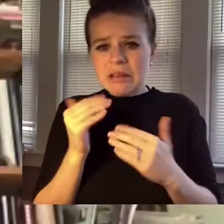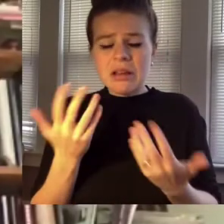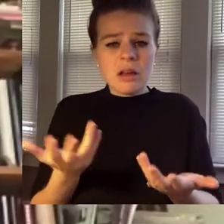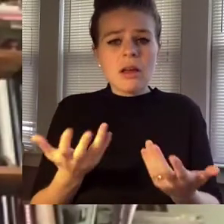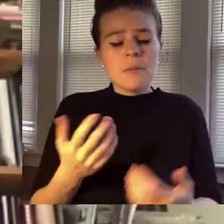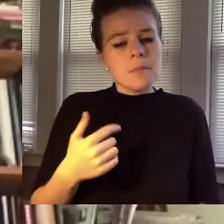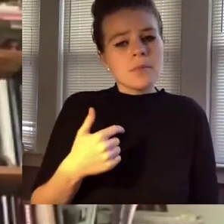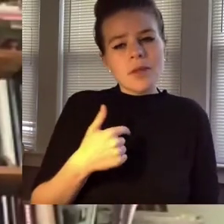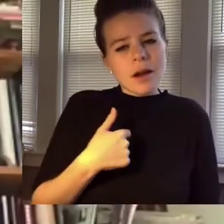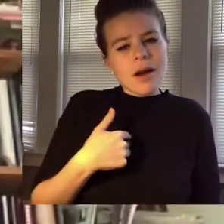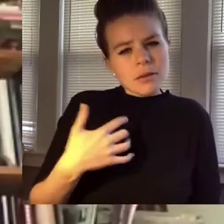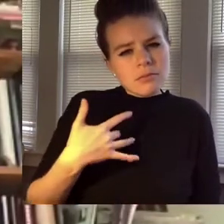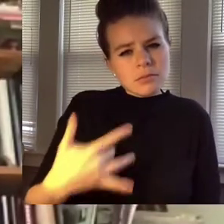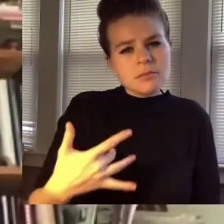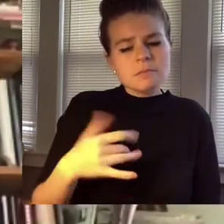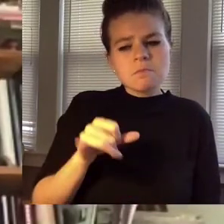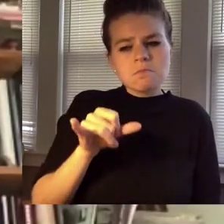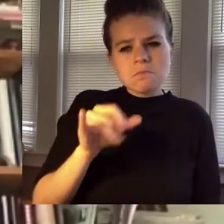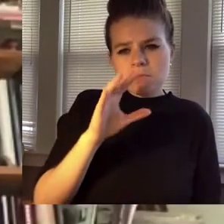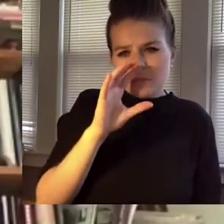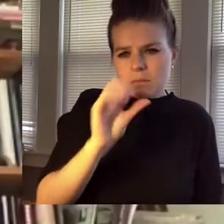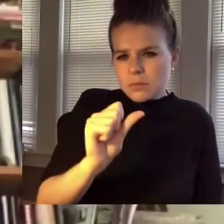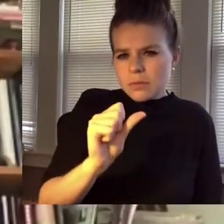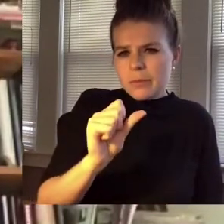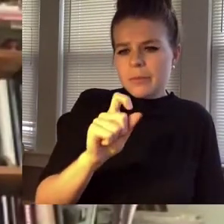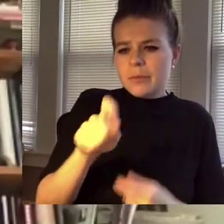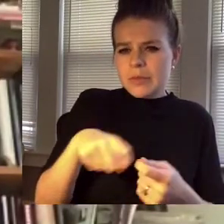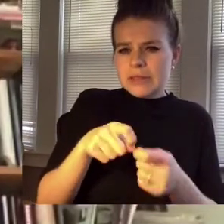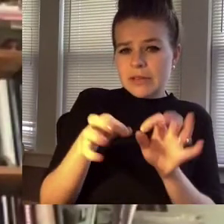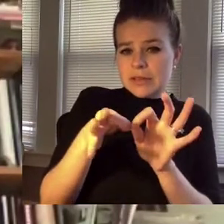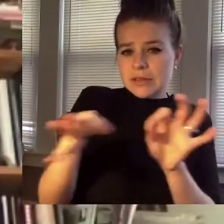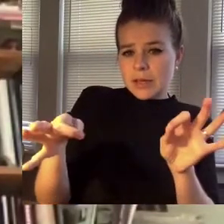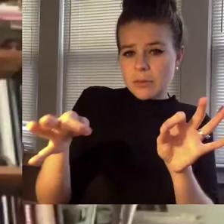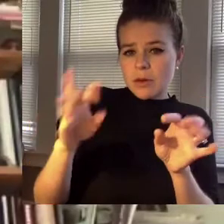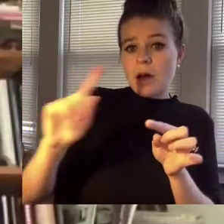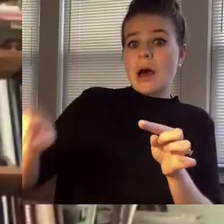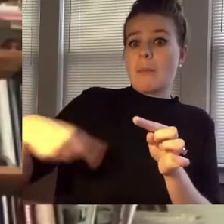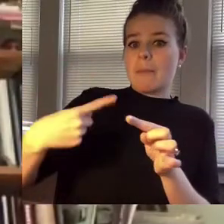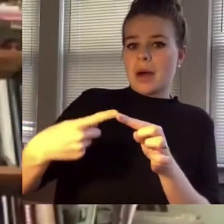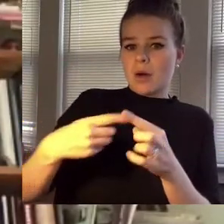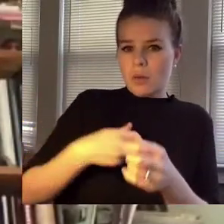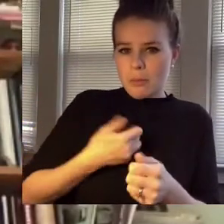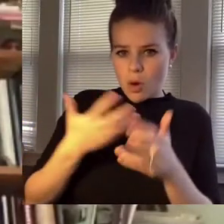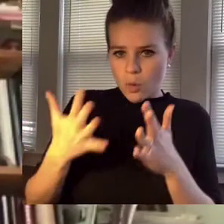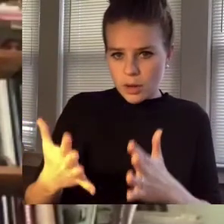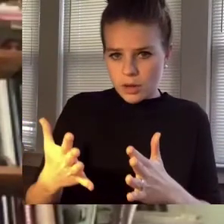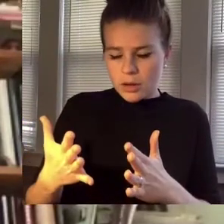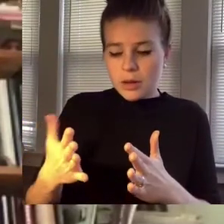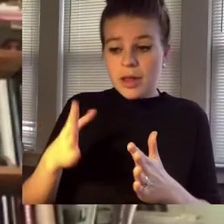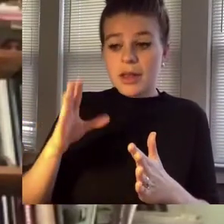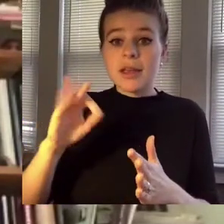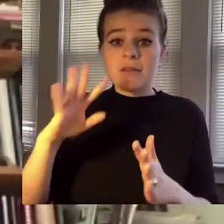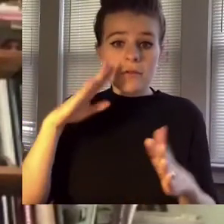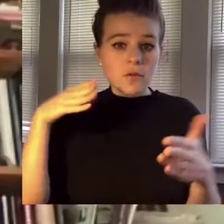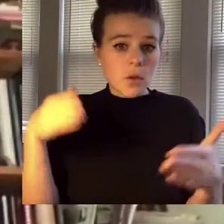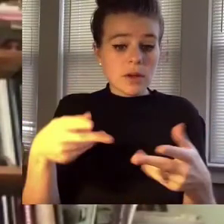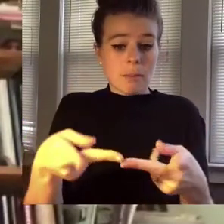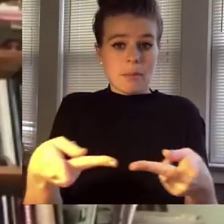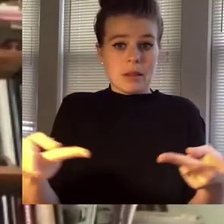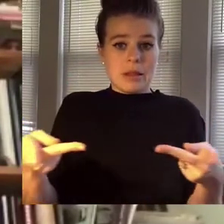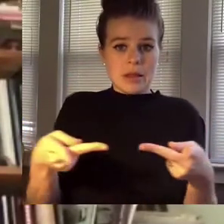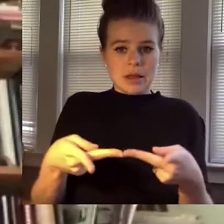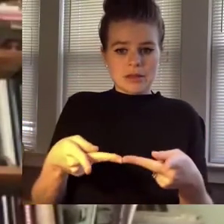So I'm always drawn to the kinds of statements about the poet and poetry that focus on the place of poetry in the life of the